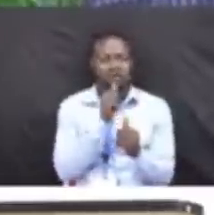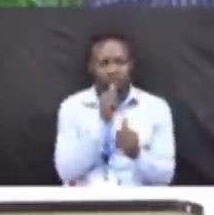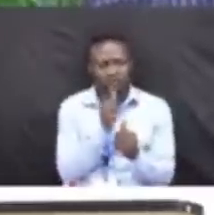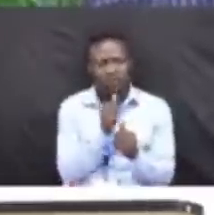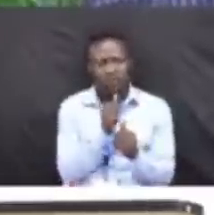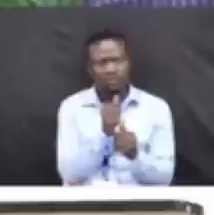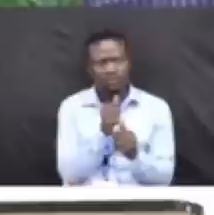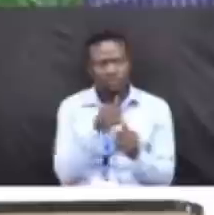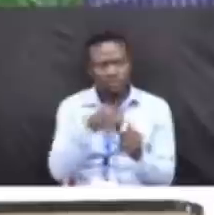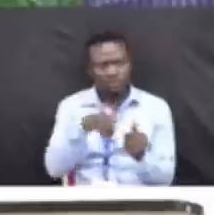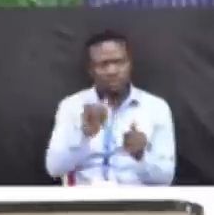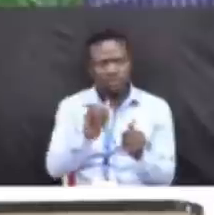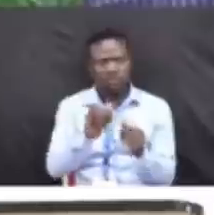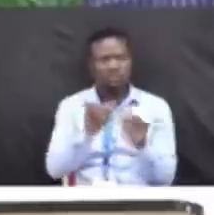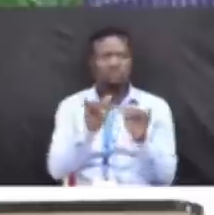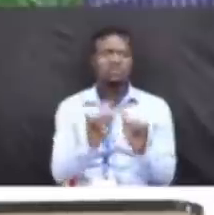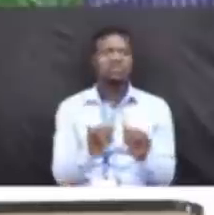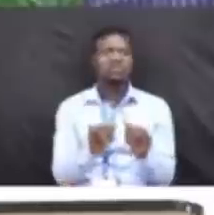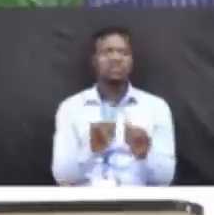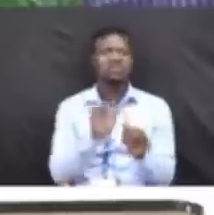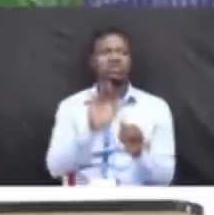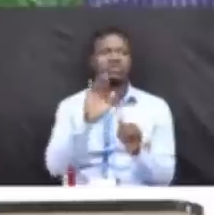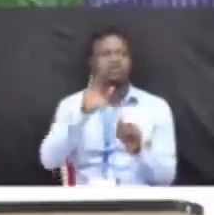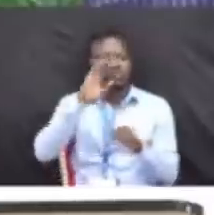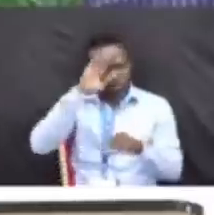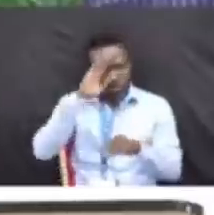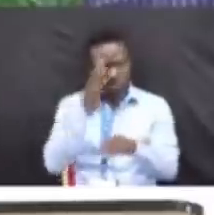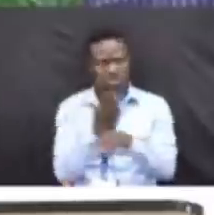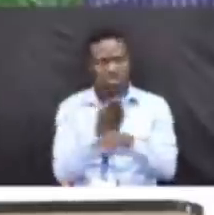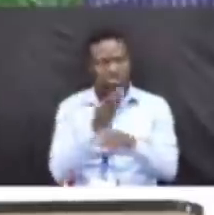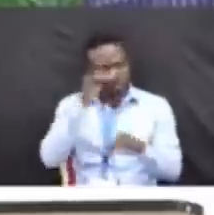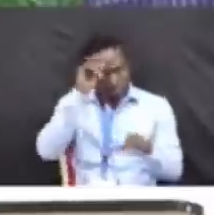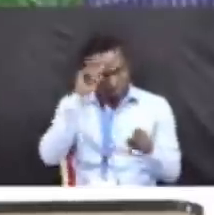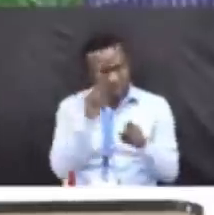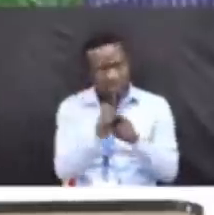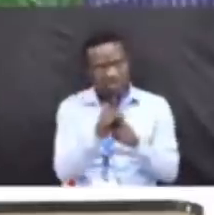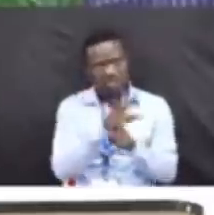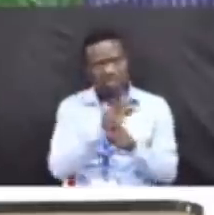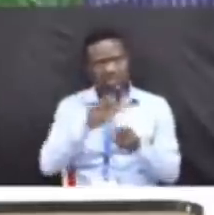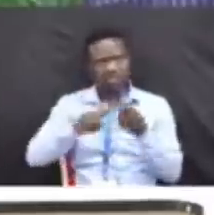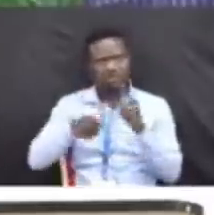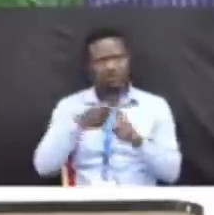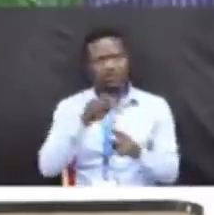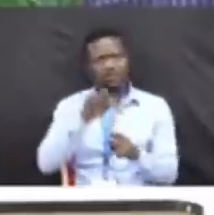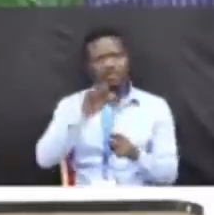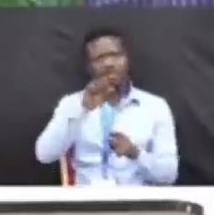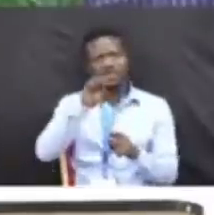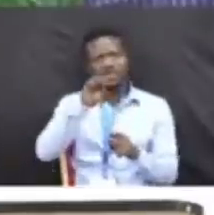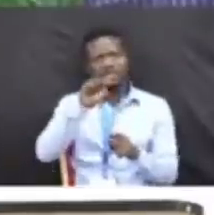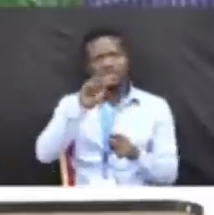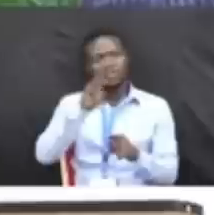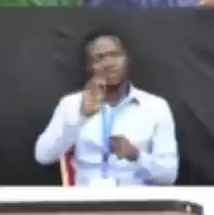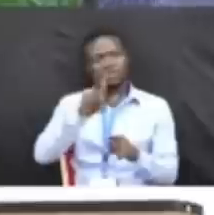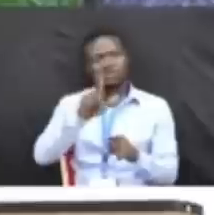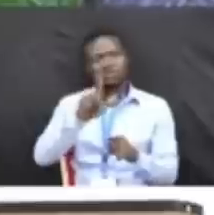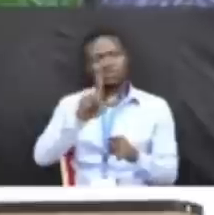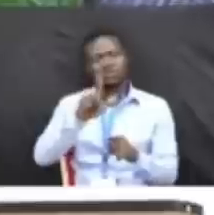and still remain your son, your brother, and your friend, Sammy Obuobi. Thank you very much.